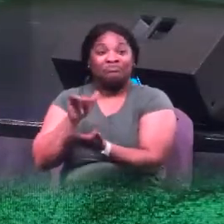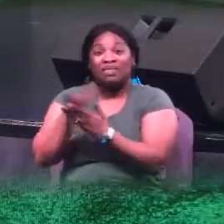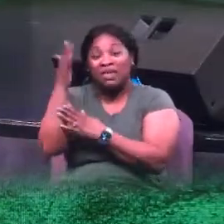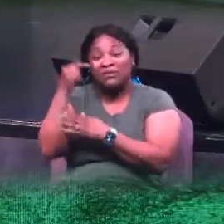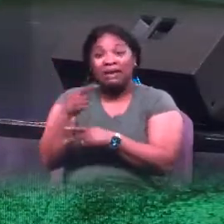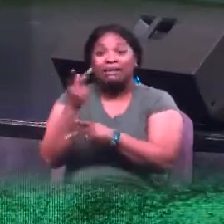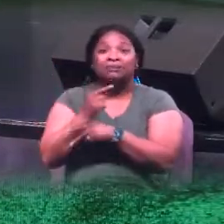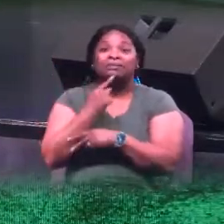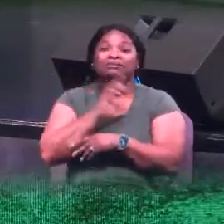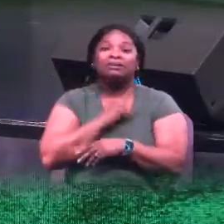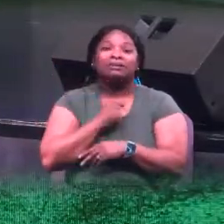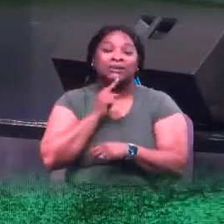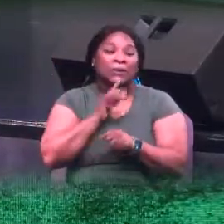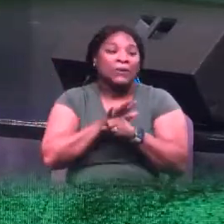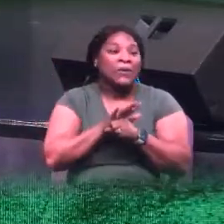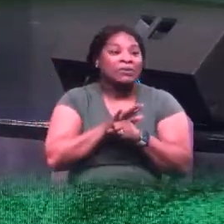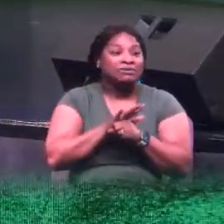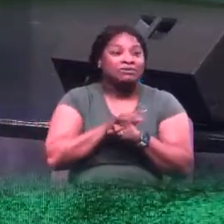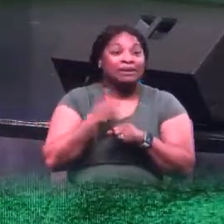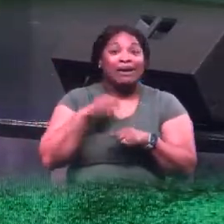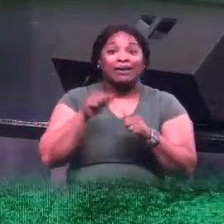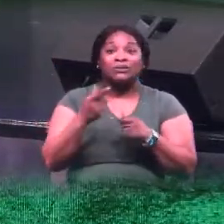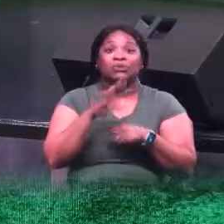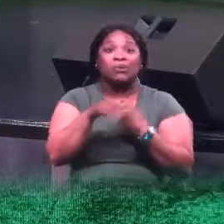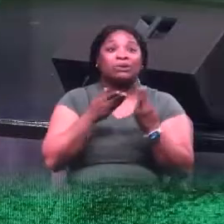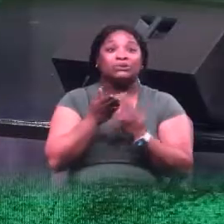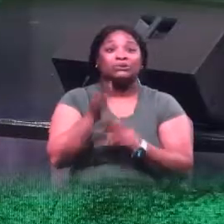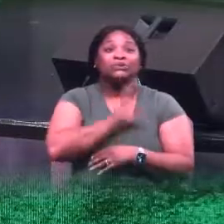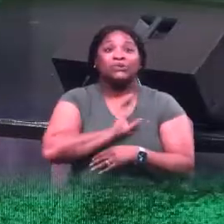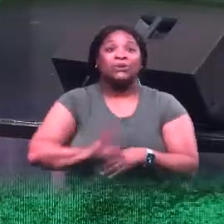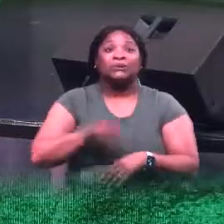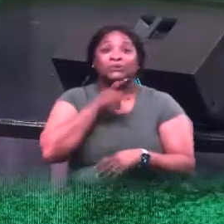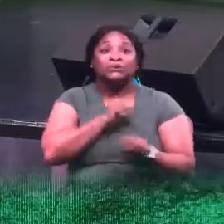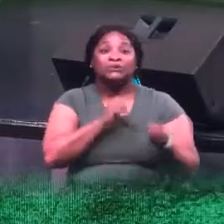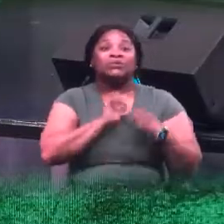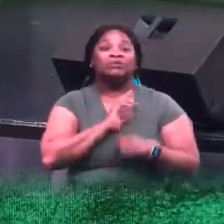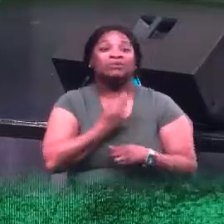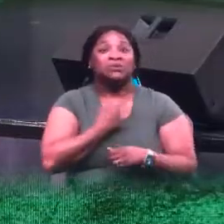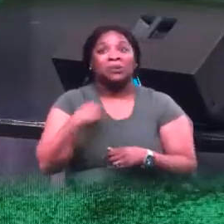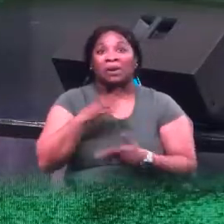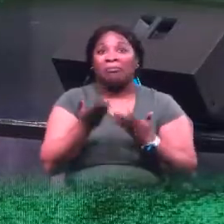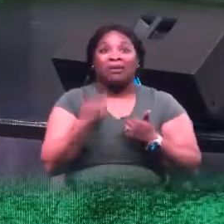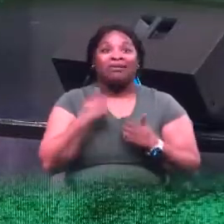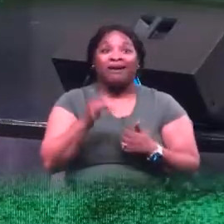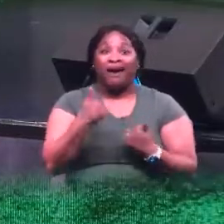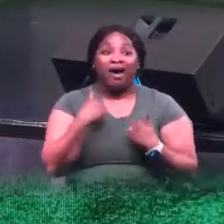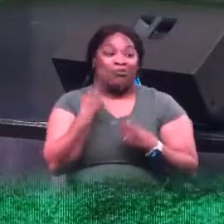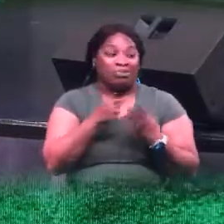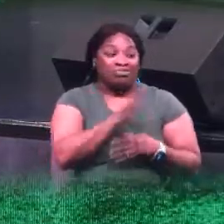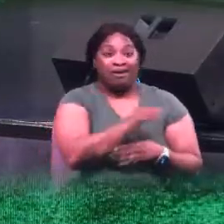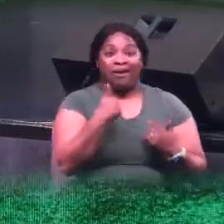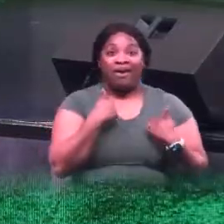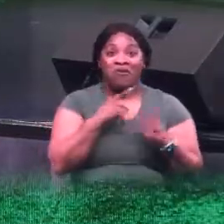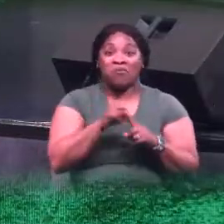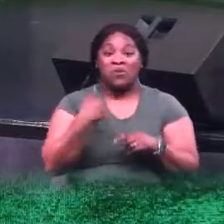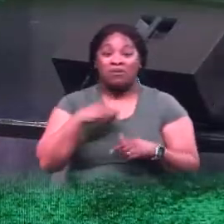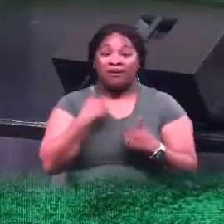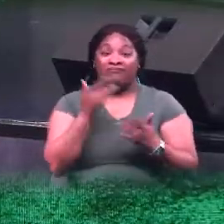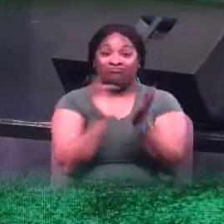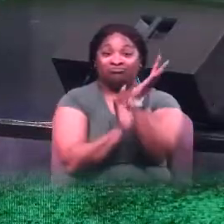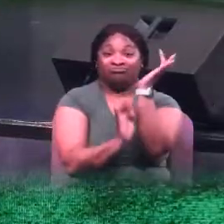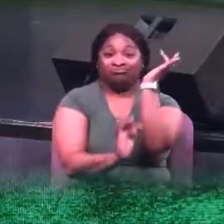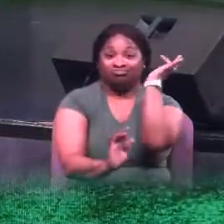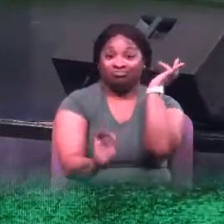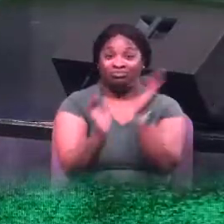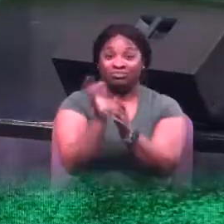keeps telling us these promises. I can do all things through Christ who strengthens us. We may not have what they have, but we've got Jesus.